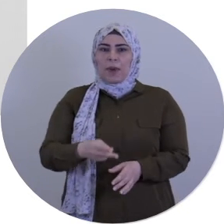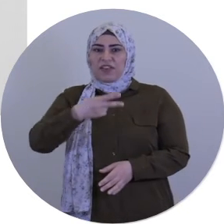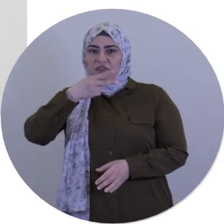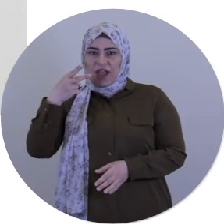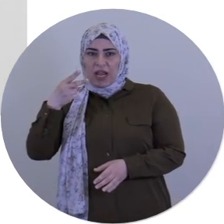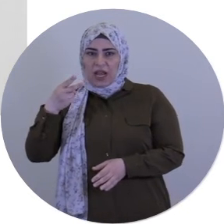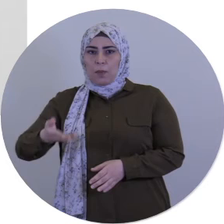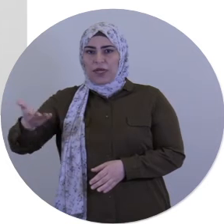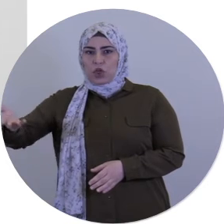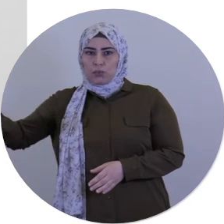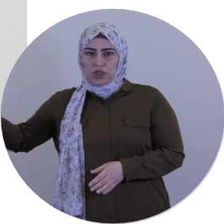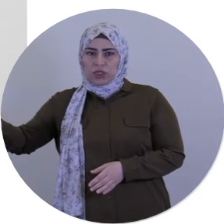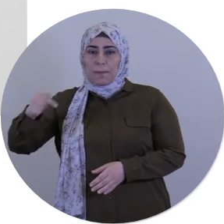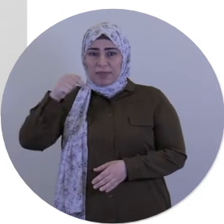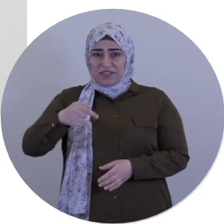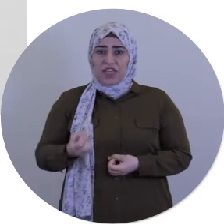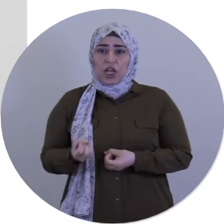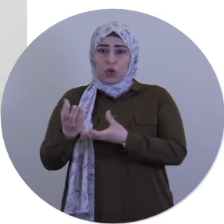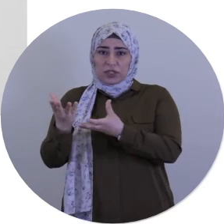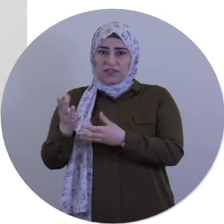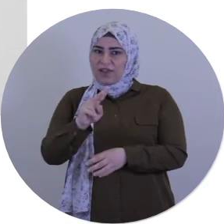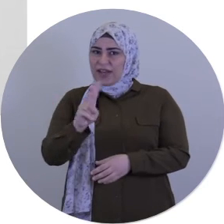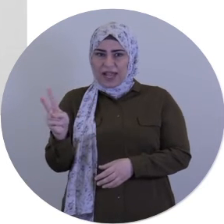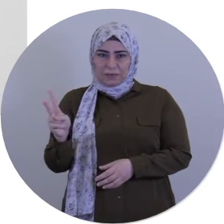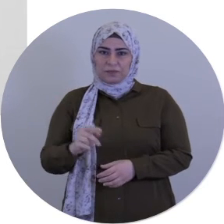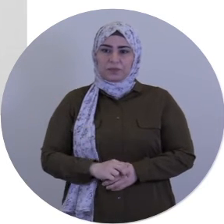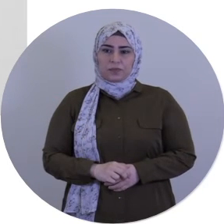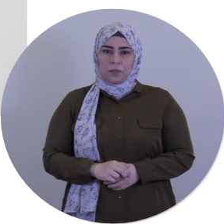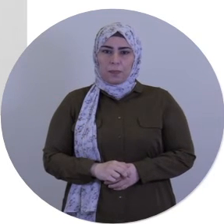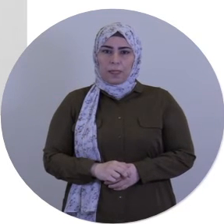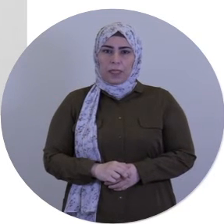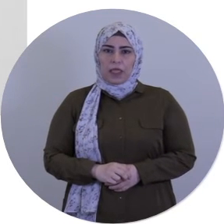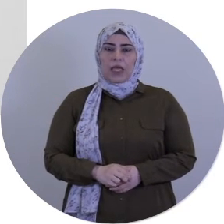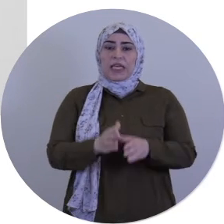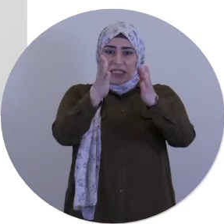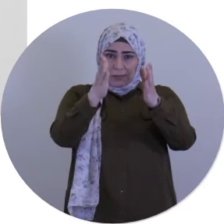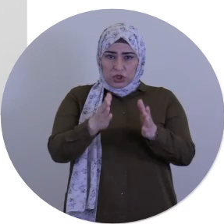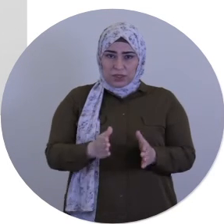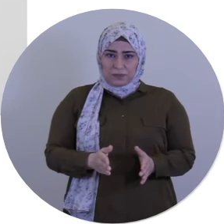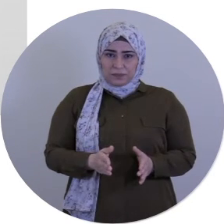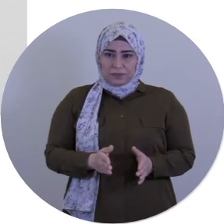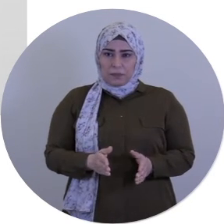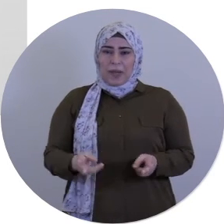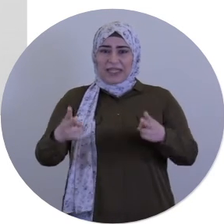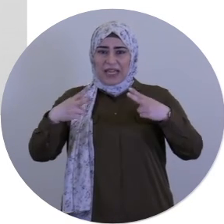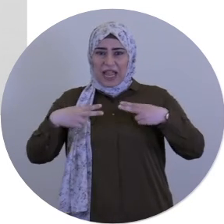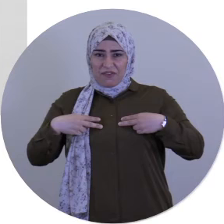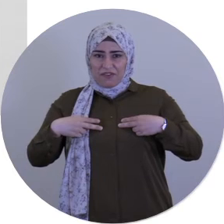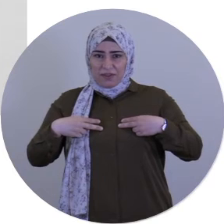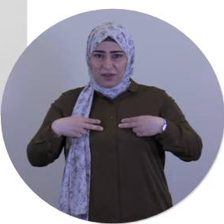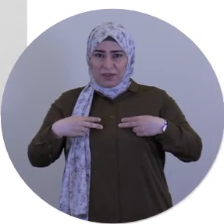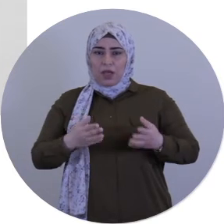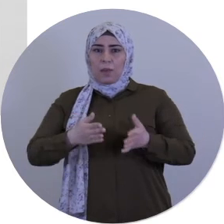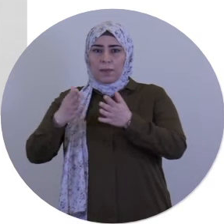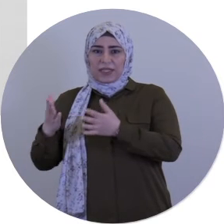the subject, have, plus the object, plus the verb in the past participle. Easy